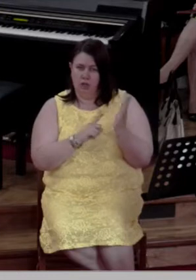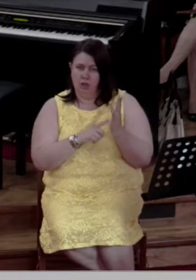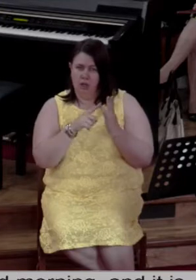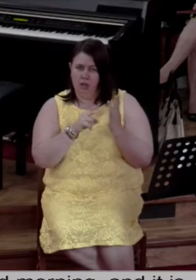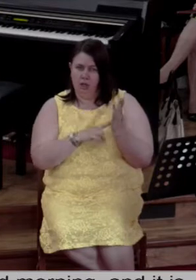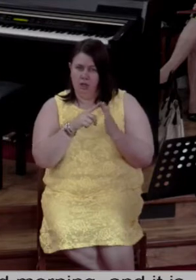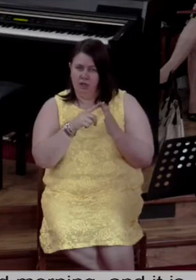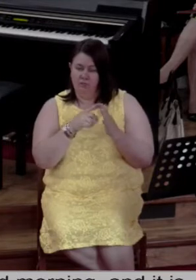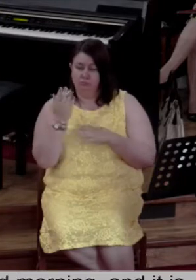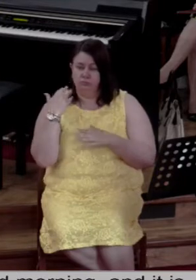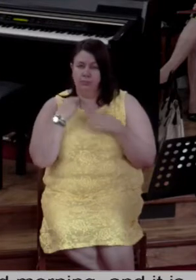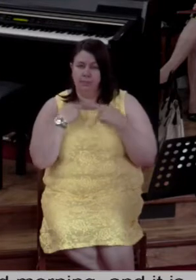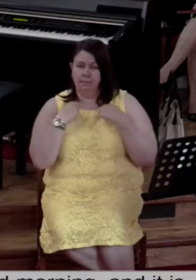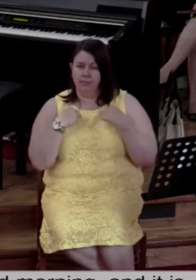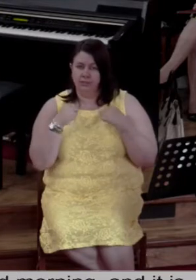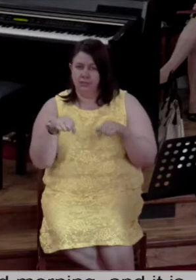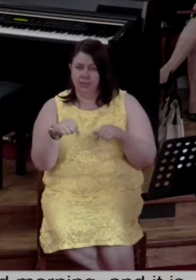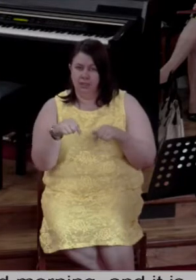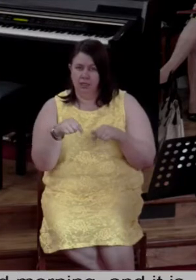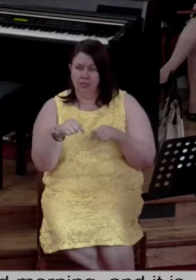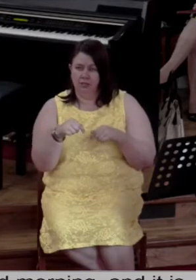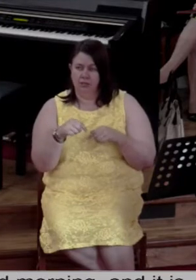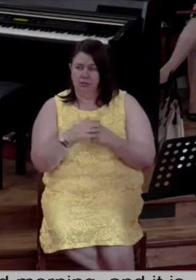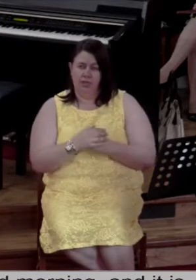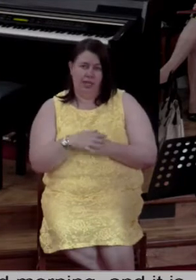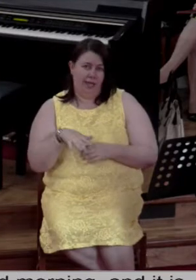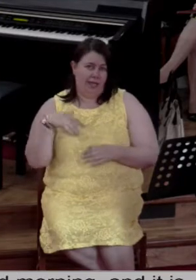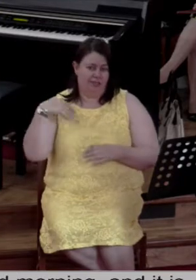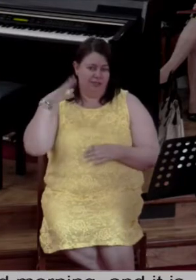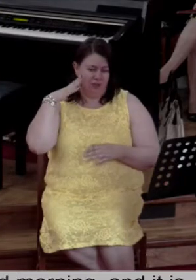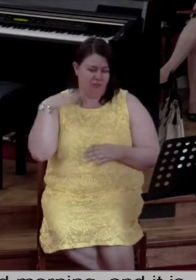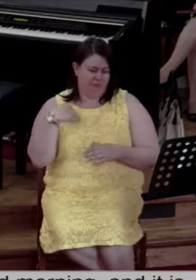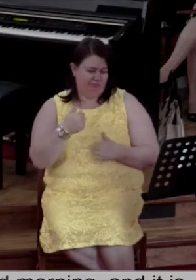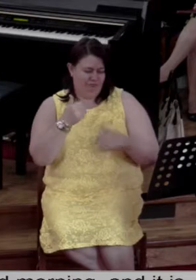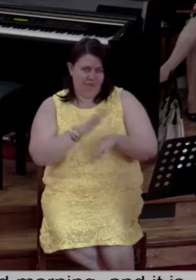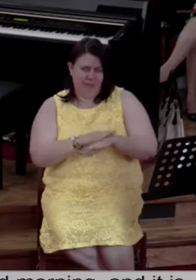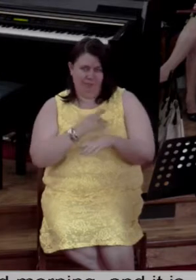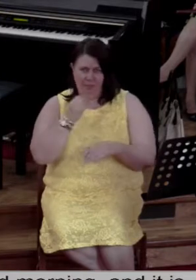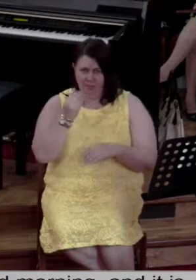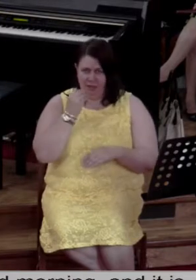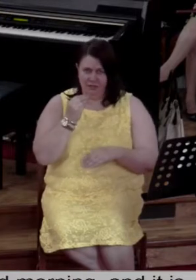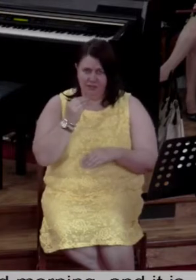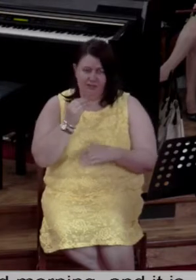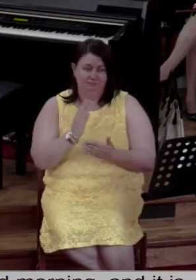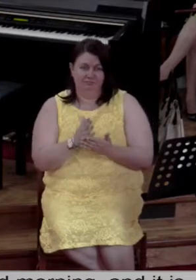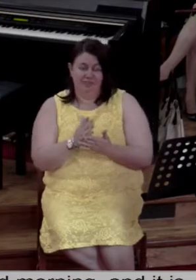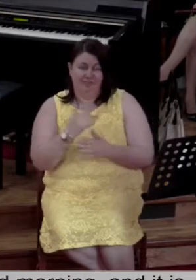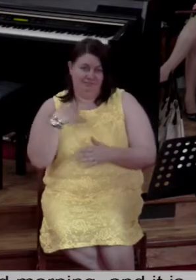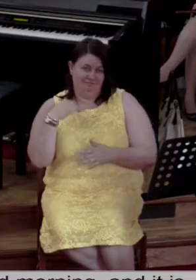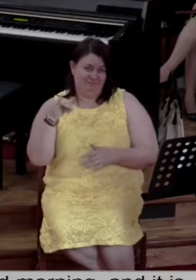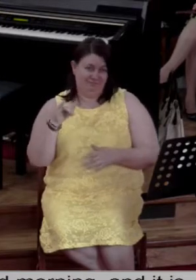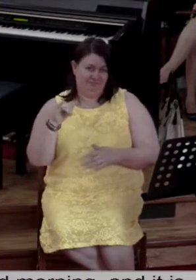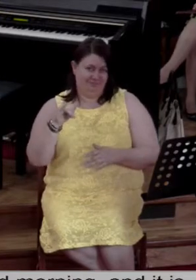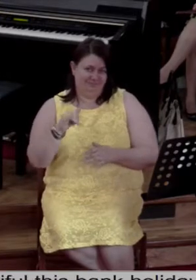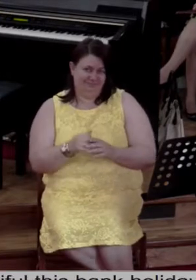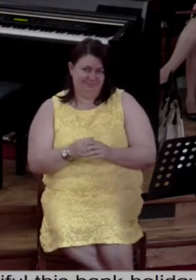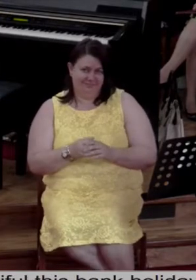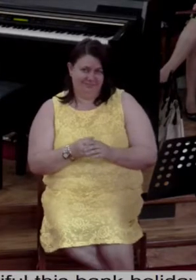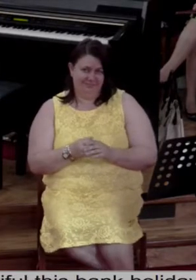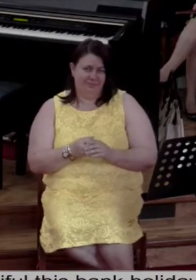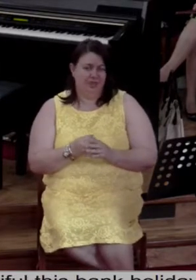another former assistant. Makes it sound as if I had a great time just having lunch, doesn't it? I did. But it